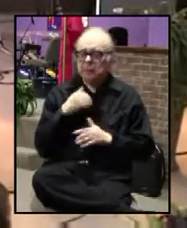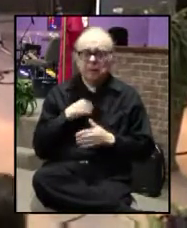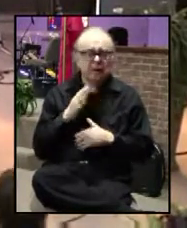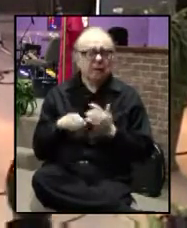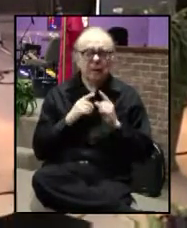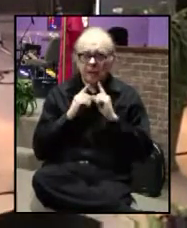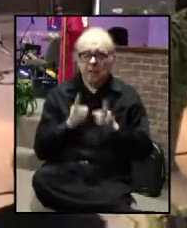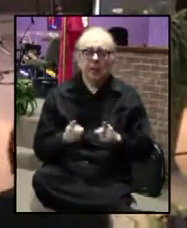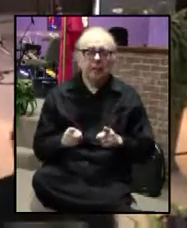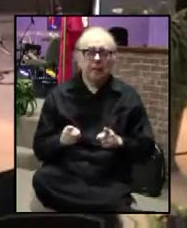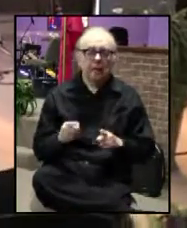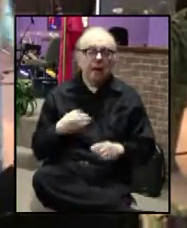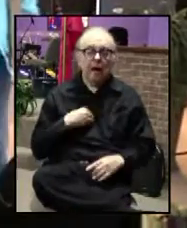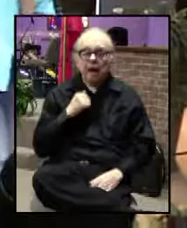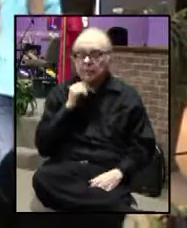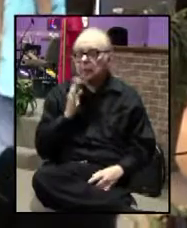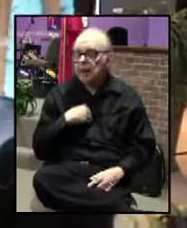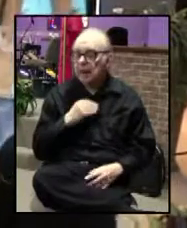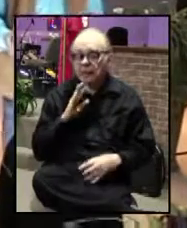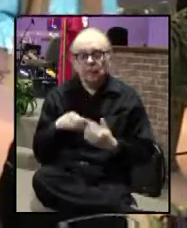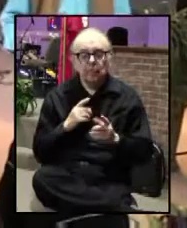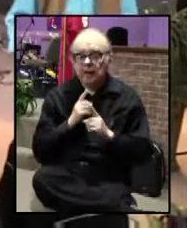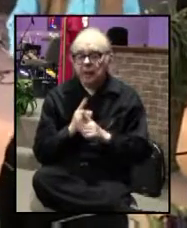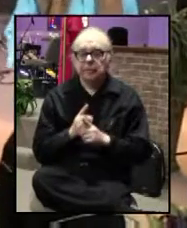answers. I don't have all of the answers.